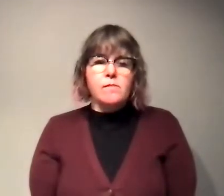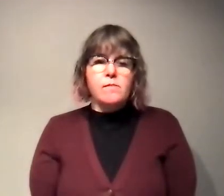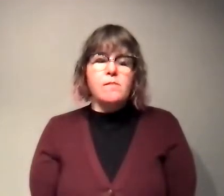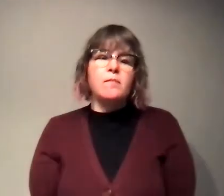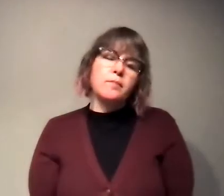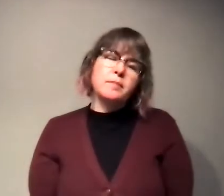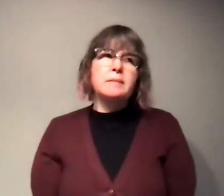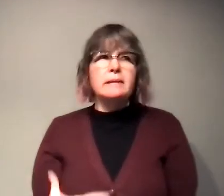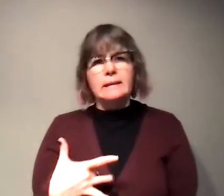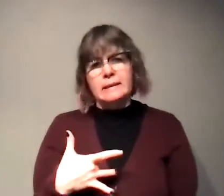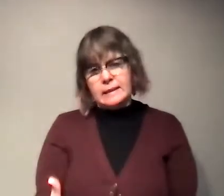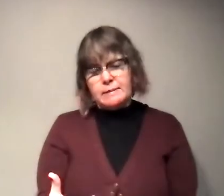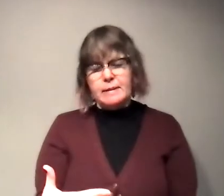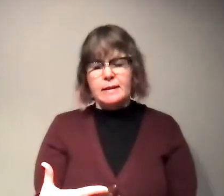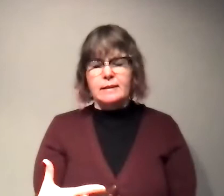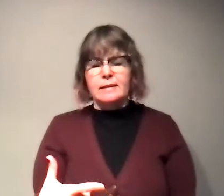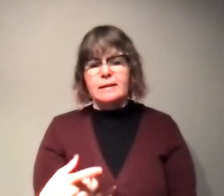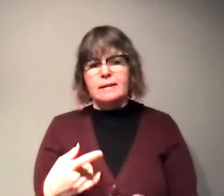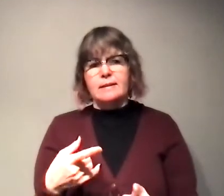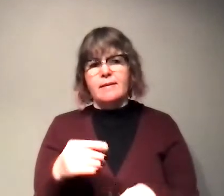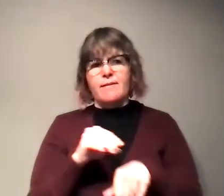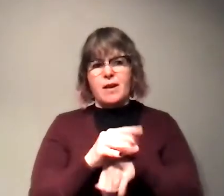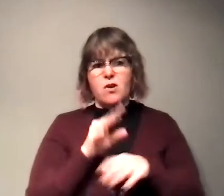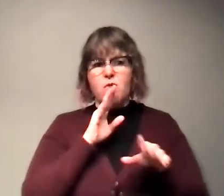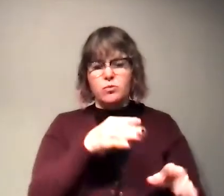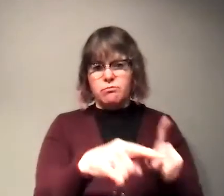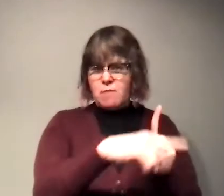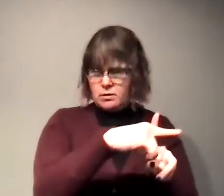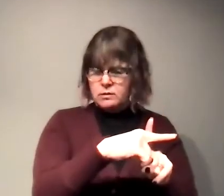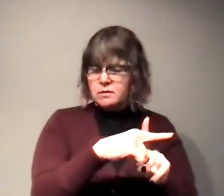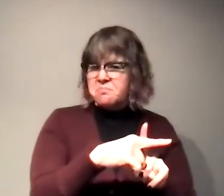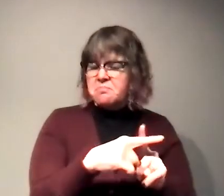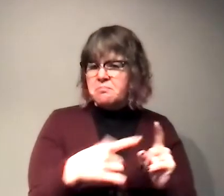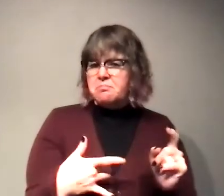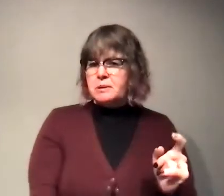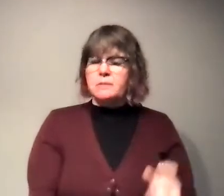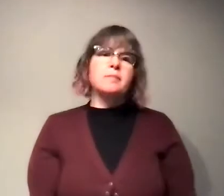Usually, I would say they affect the ocean in a good way because